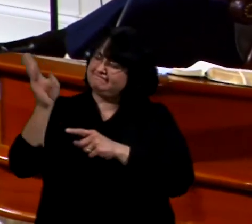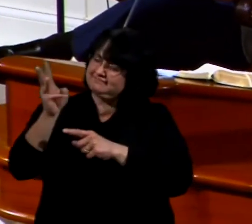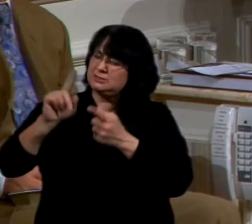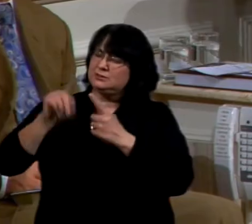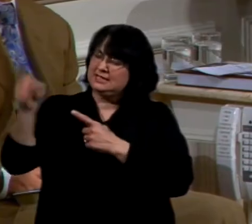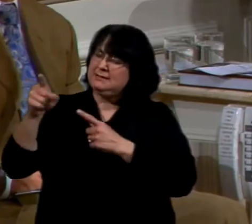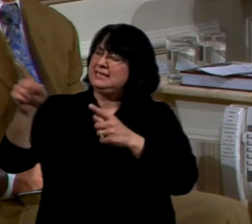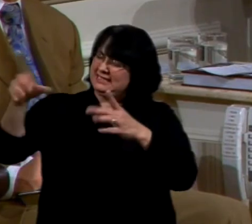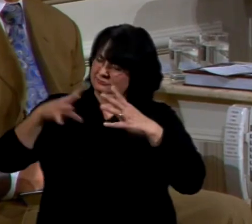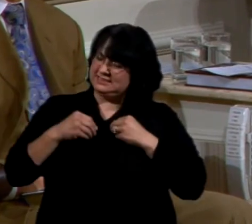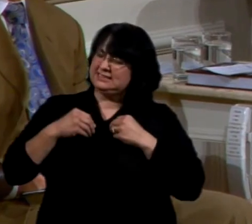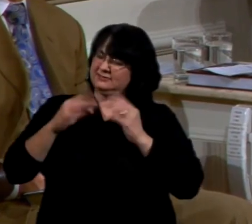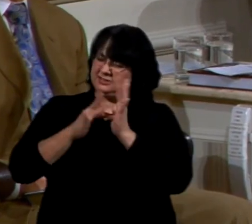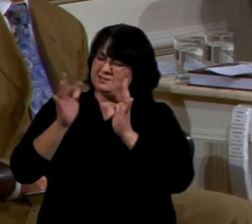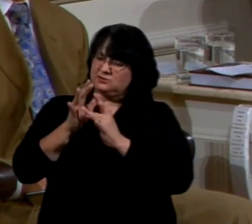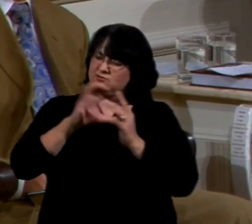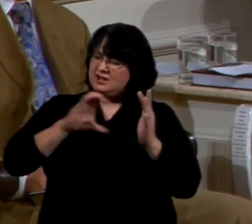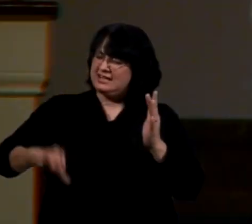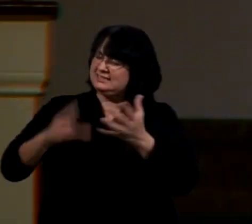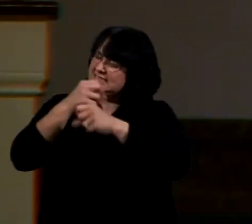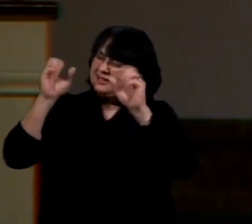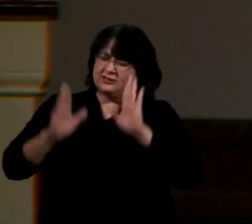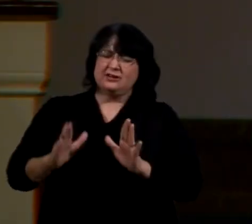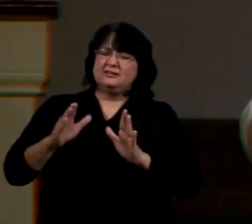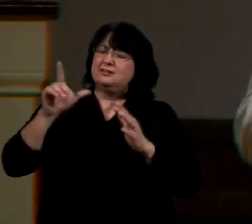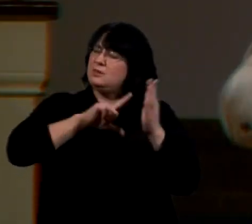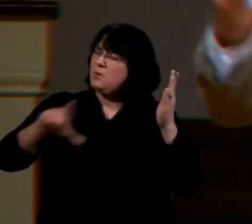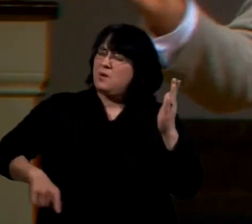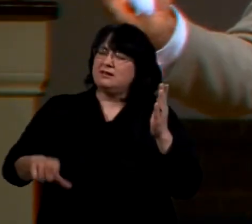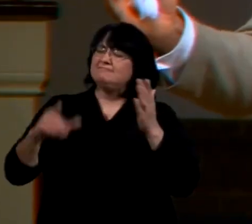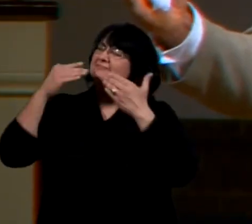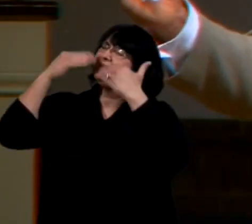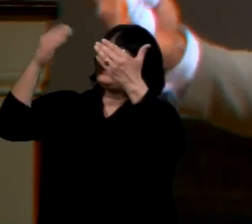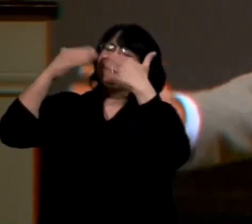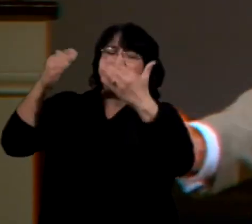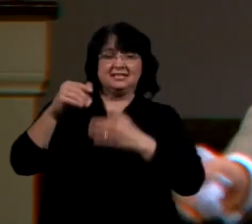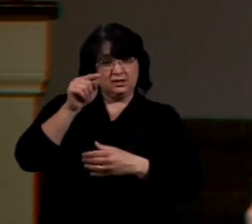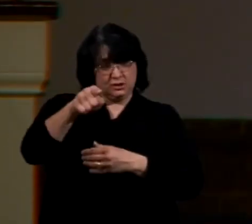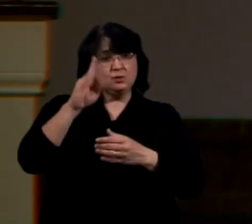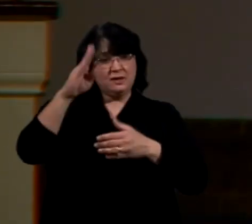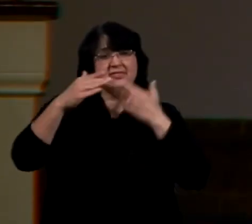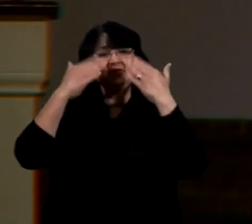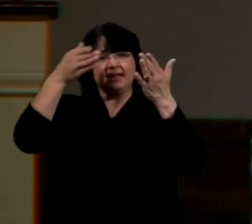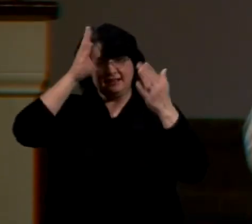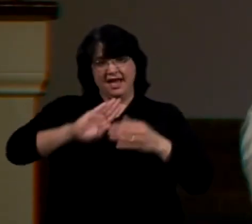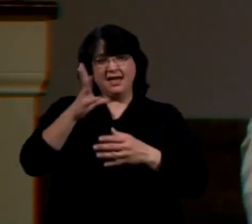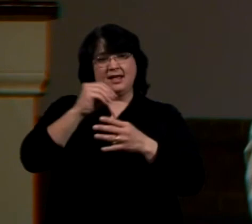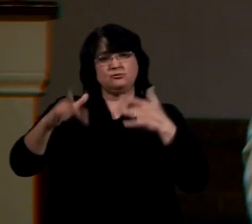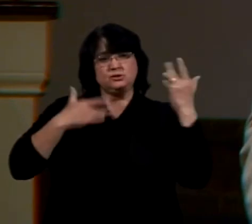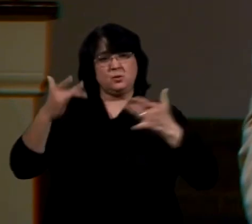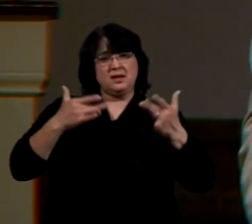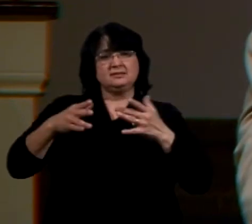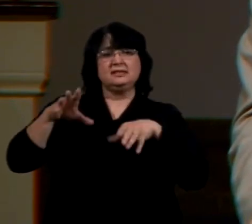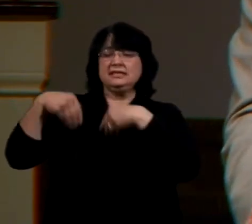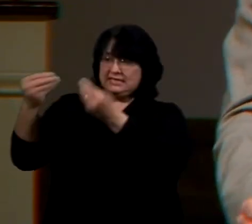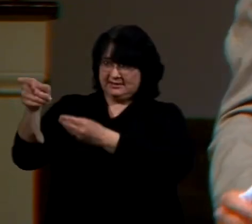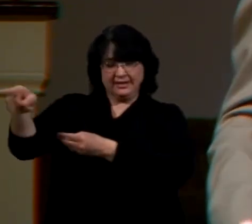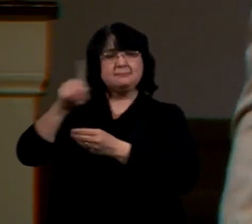he received Jesus Christ as his Savior. And Lord, you're going to thank God and rejoice and give him